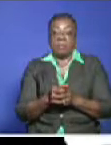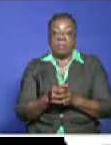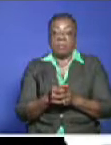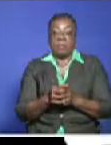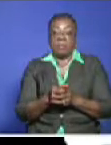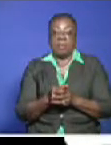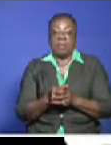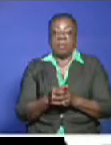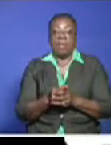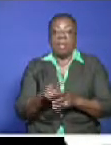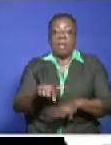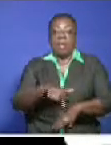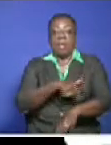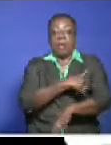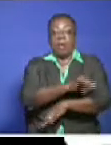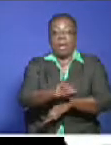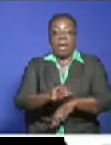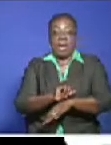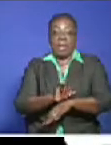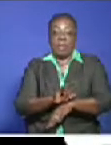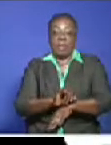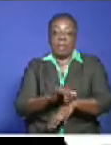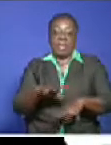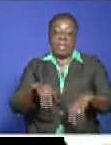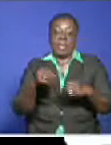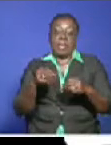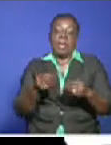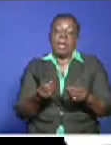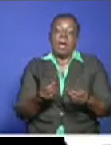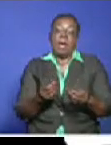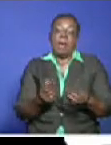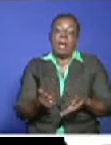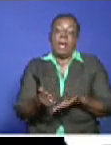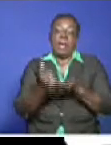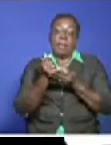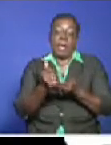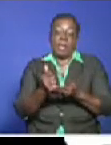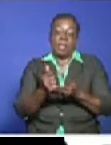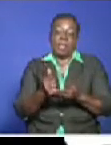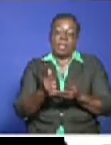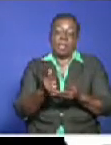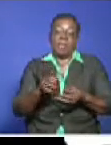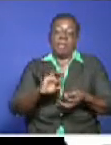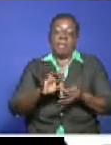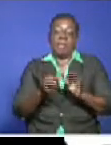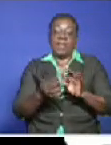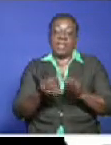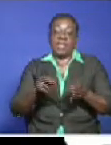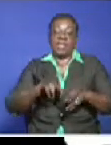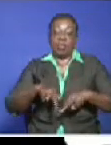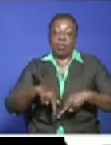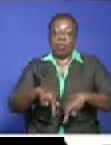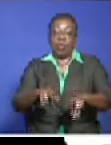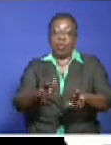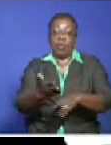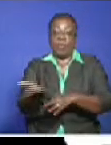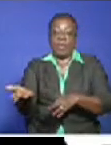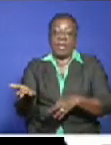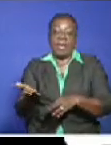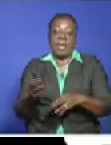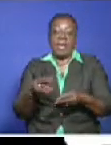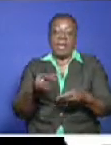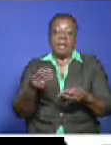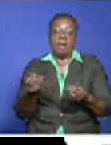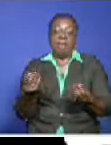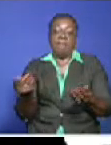Motorists on Long Island will get some much-needed relief soon as road work is expected to begin there in a matter of days. The Member of Parliament for Long Island,